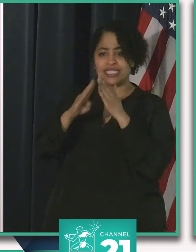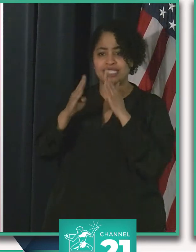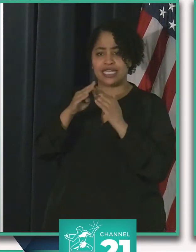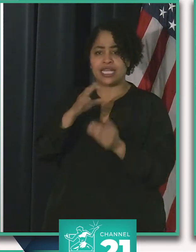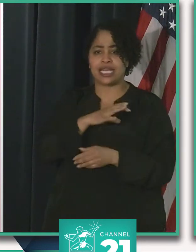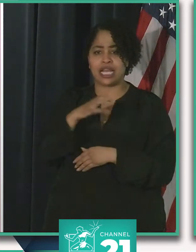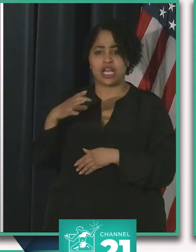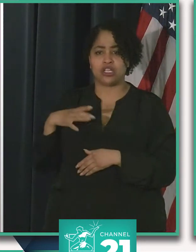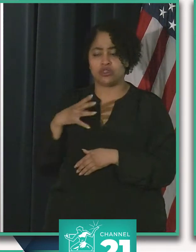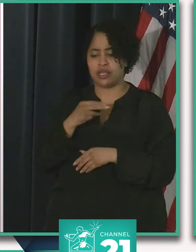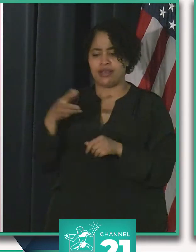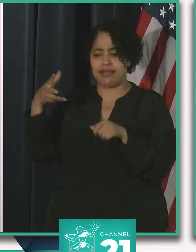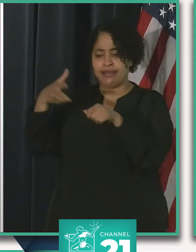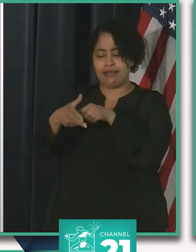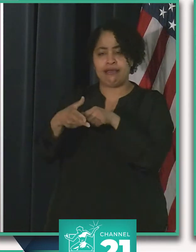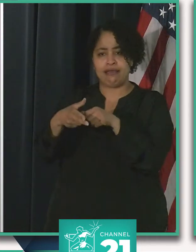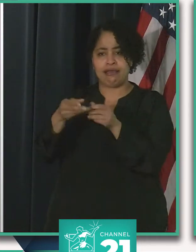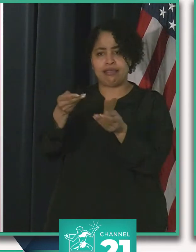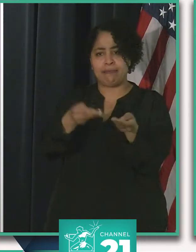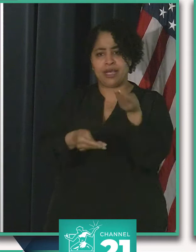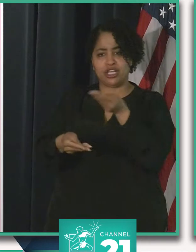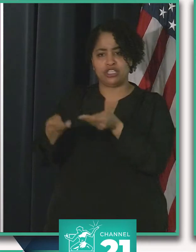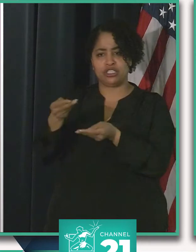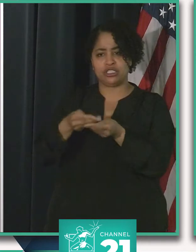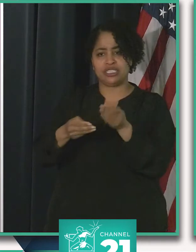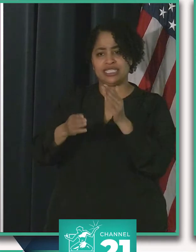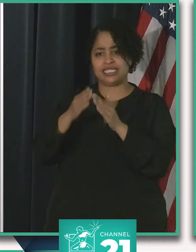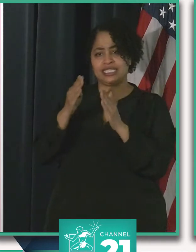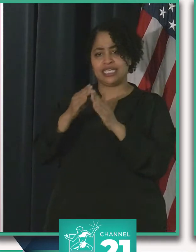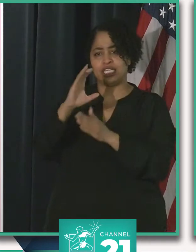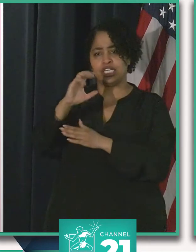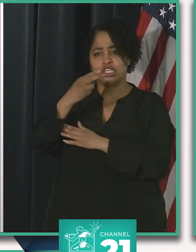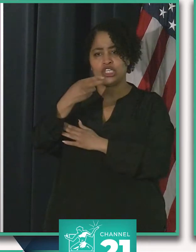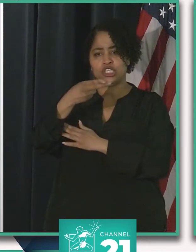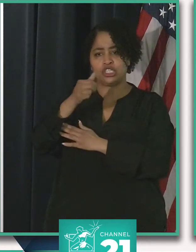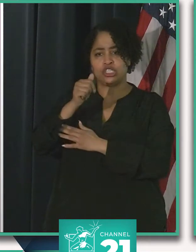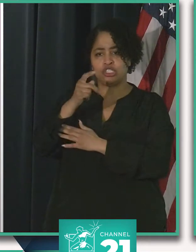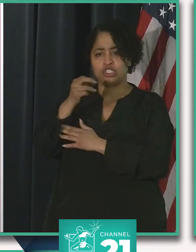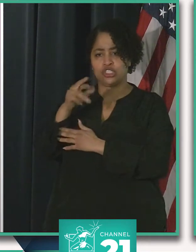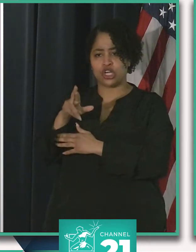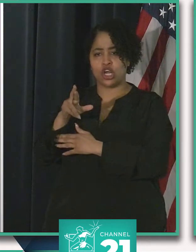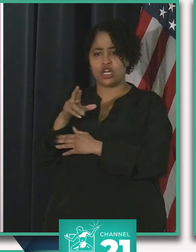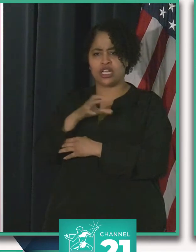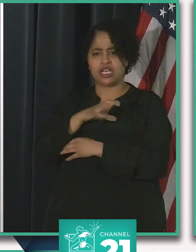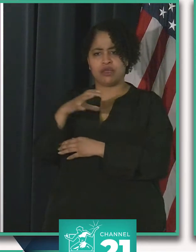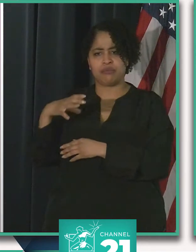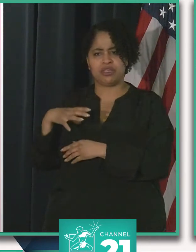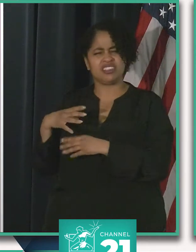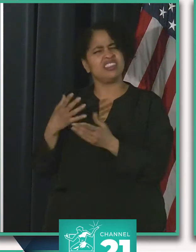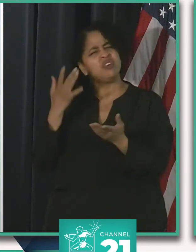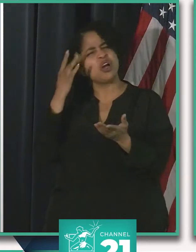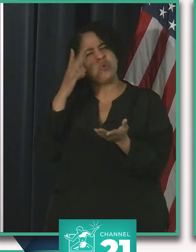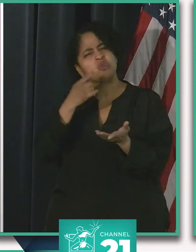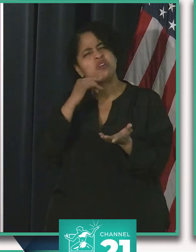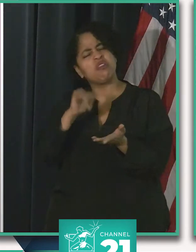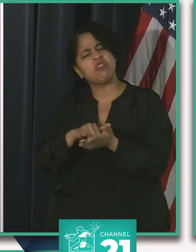and cut the budget of the city charter commission? Why would you say that?